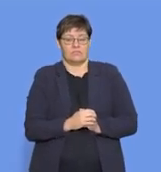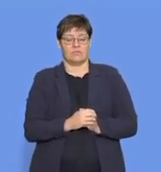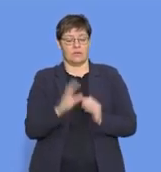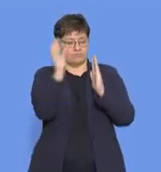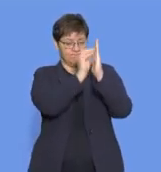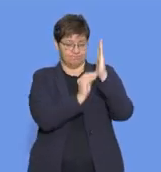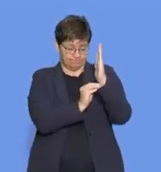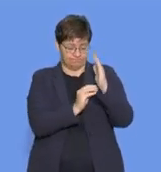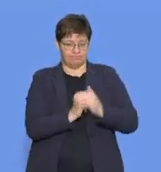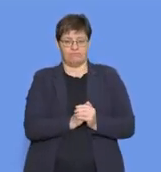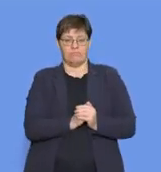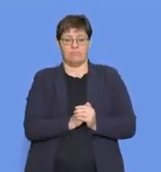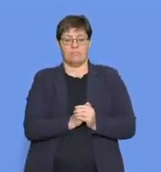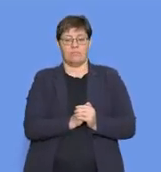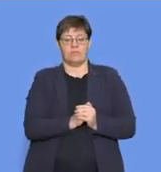Let's write that in.